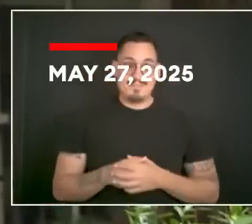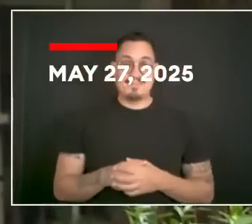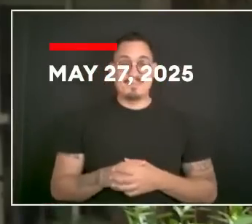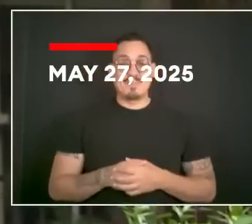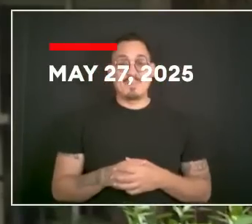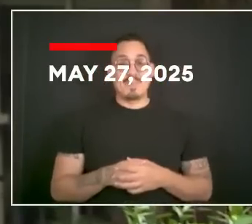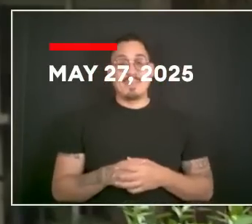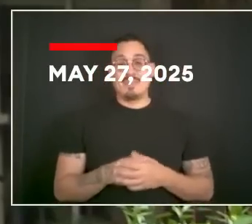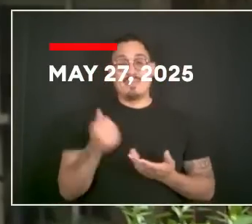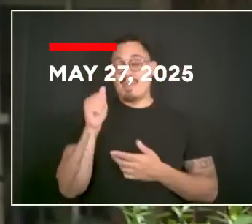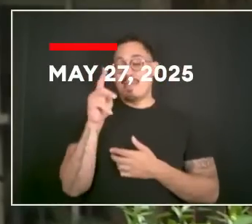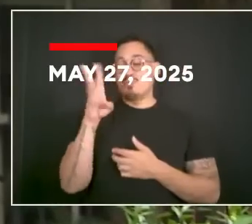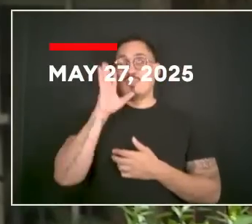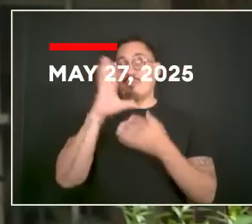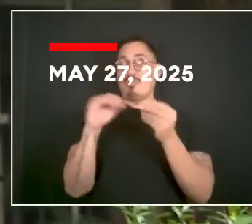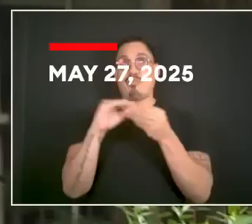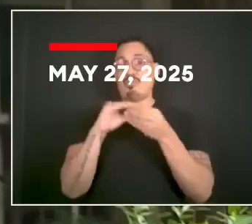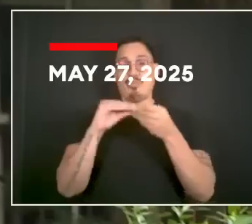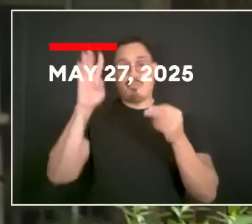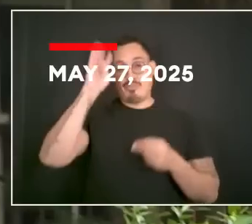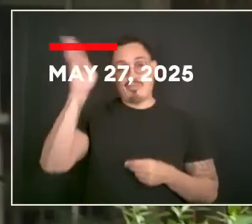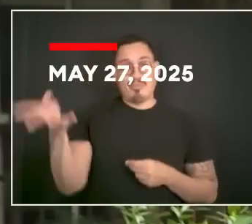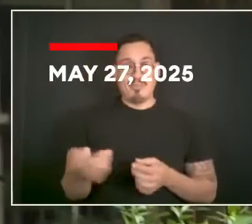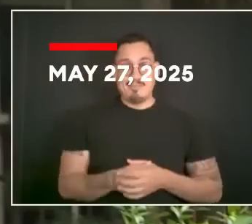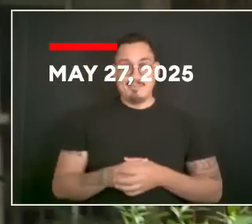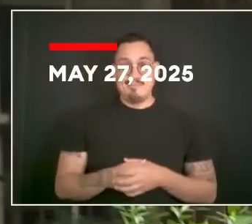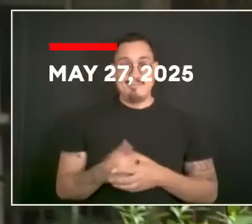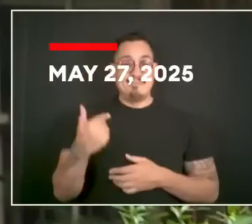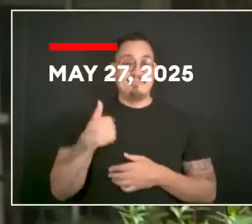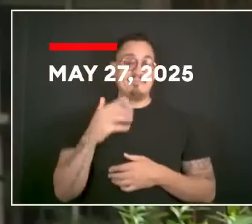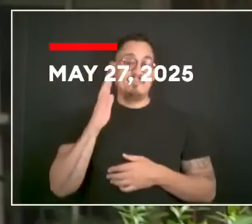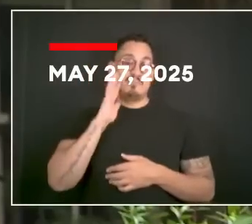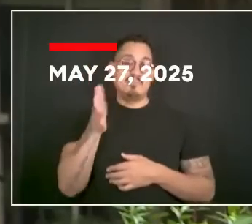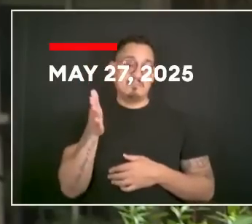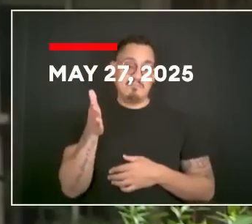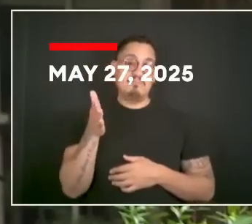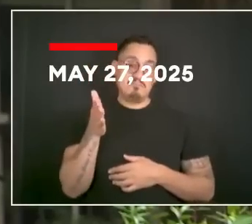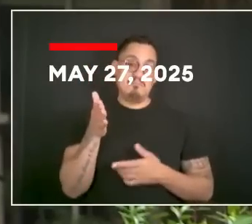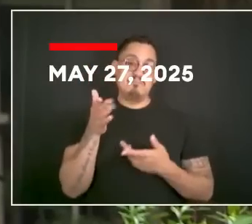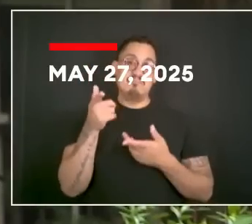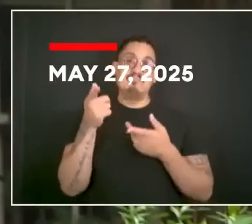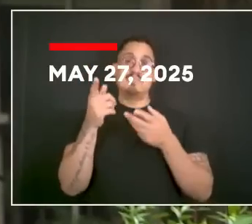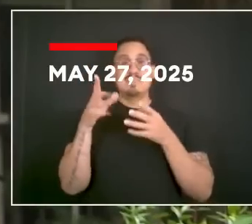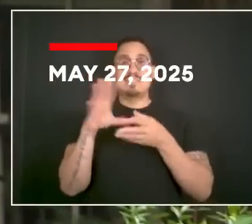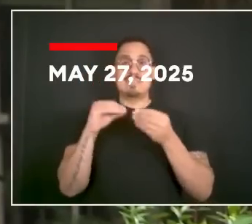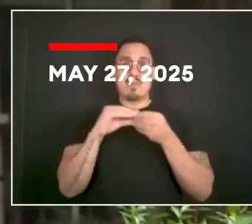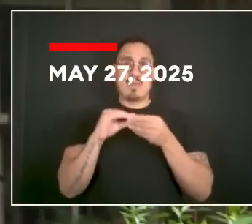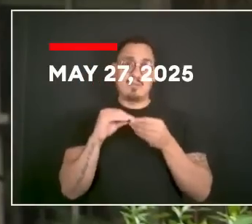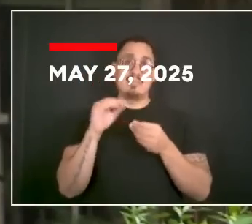Andrew would say anything. I'm going to take away Tier 6 that he started. I'm going to